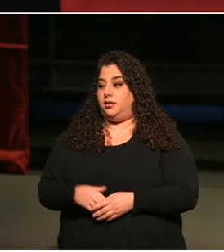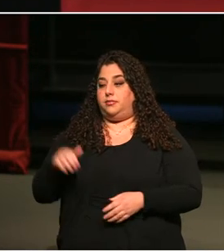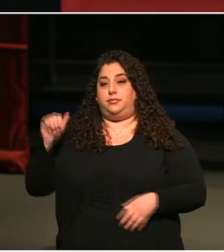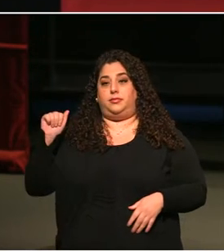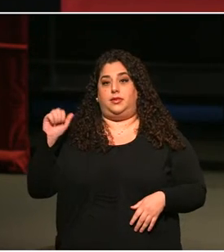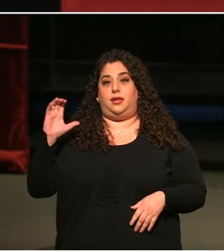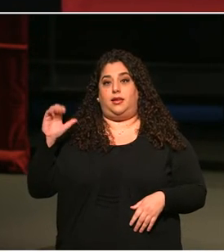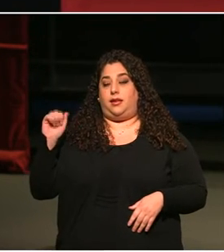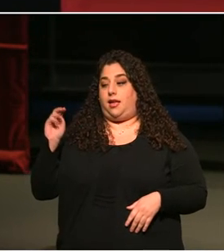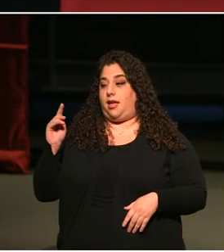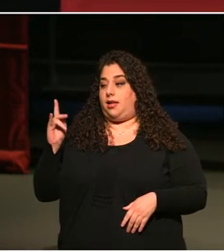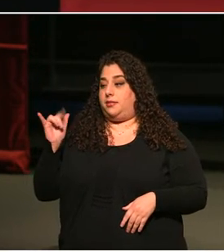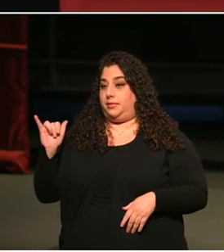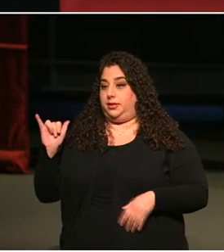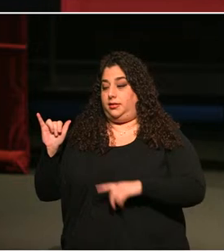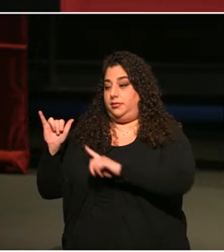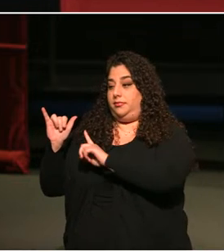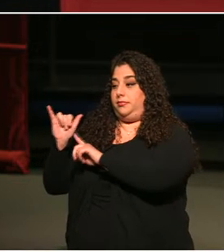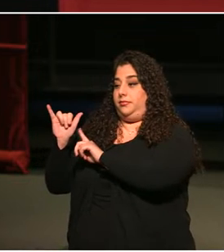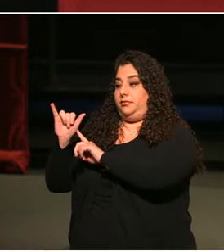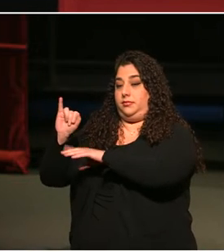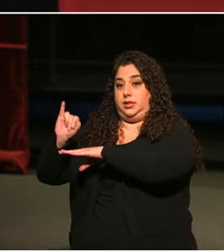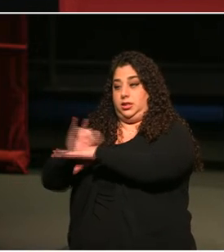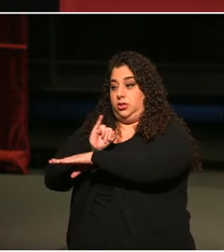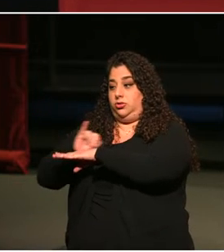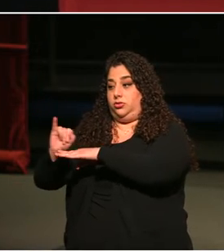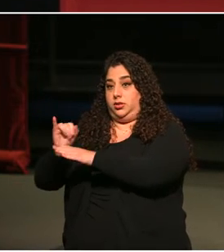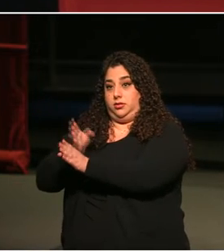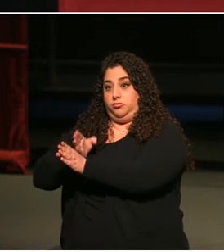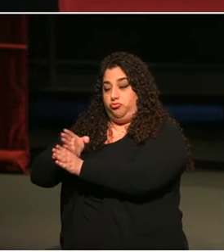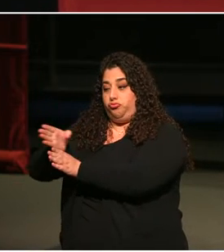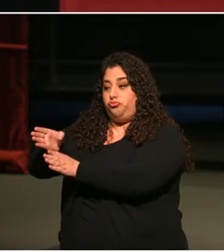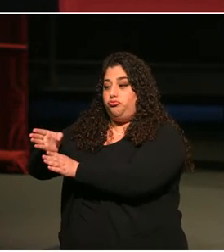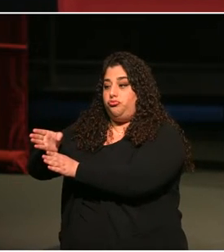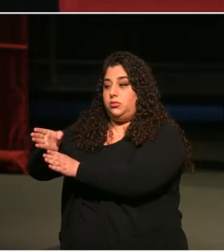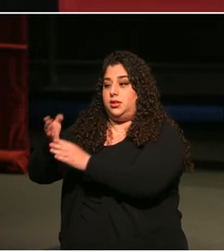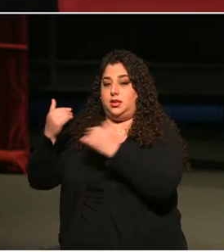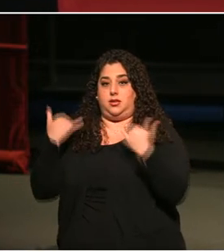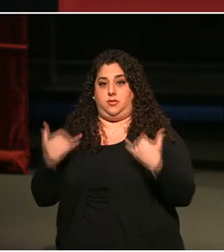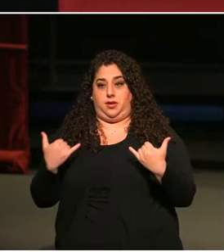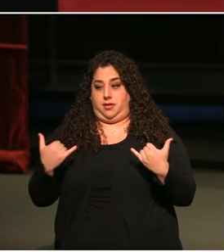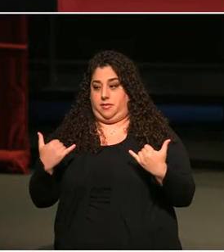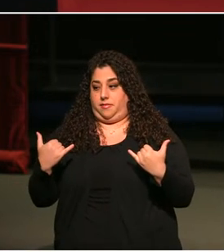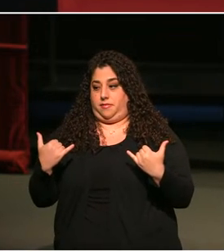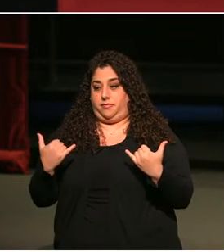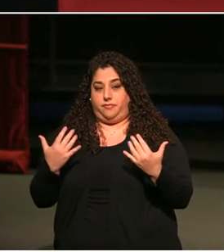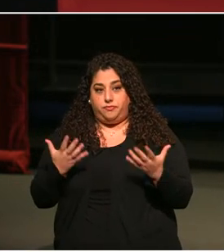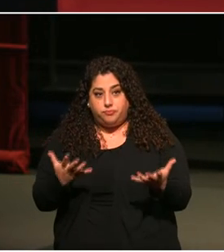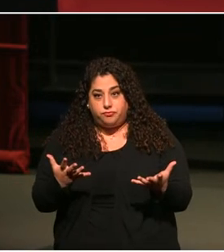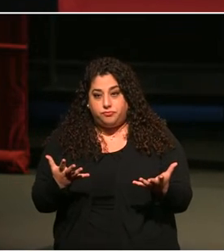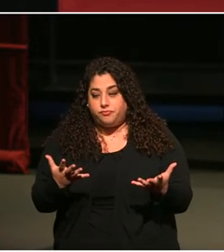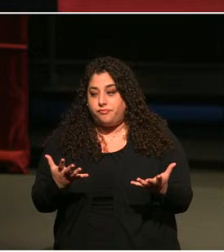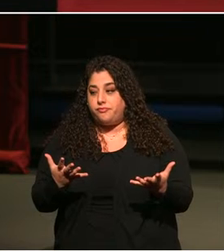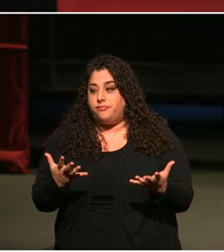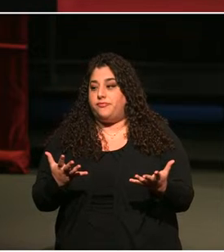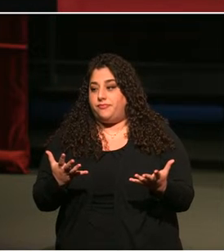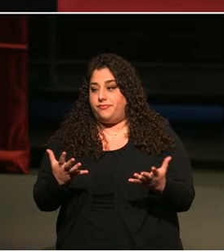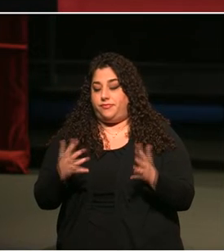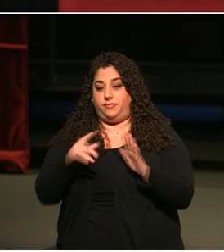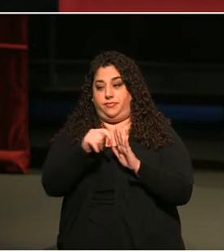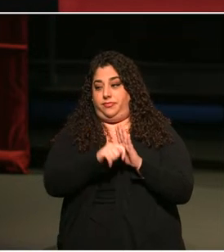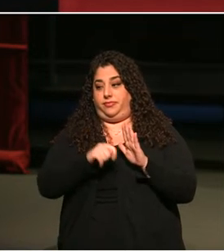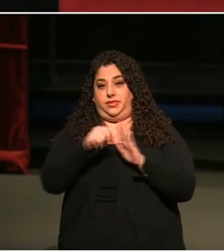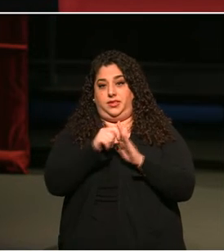itself at an inflection point. And thanks to this wonderful museum and to events like this, we